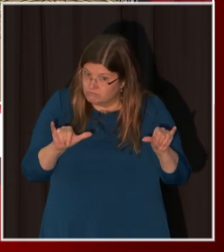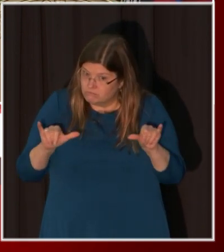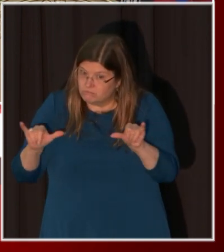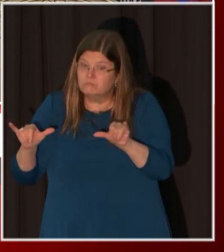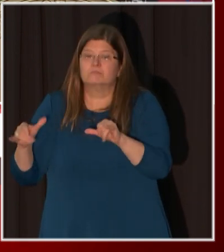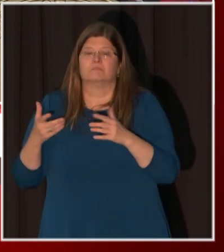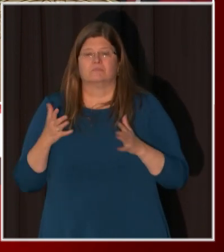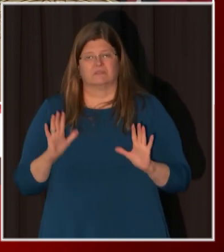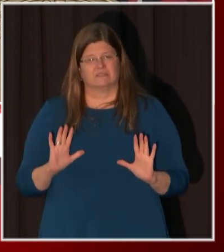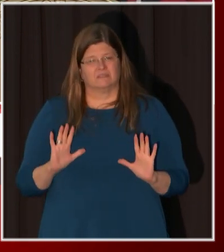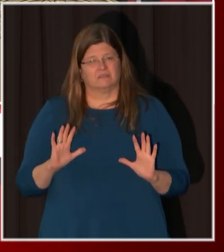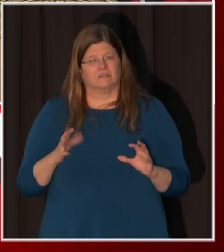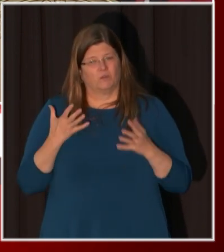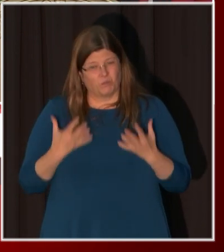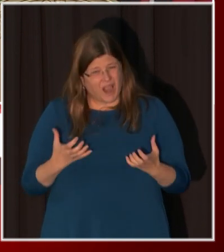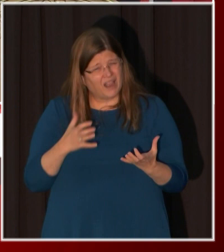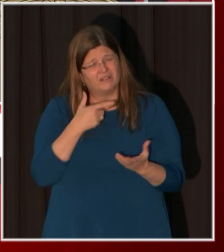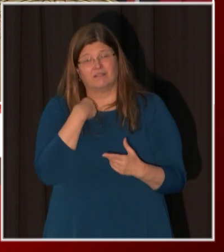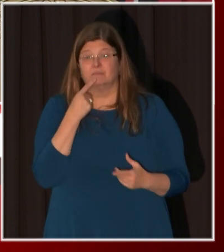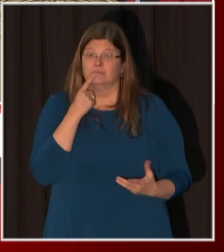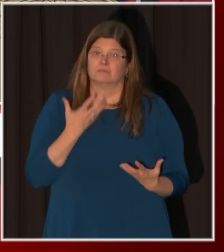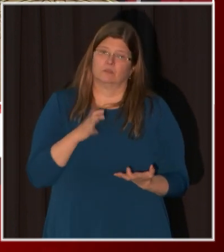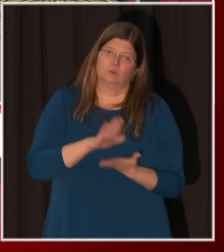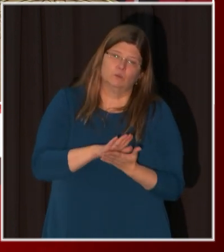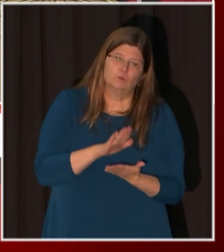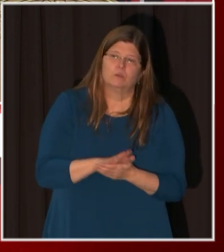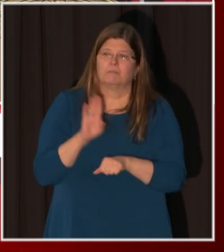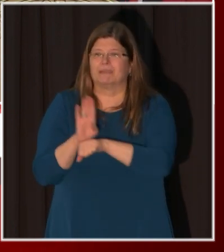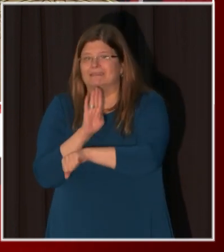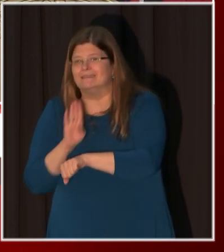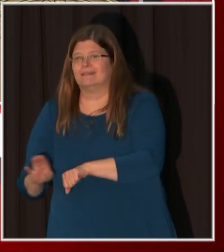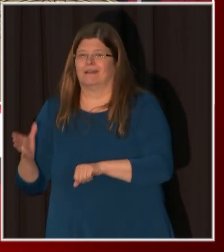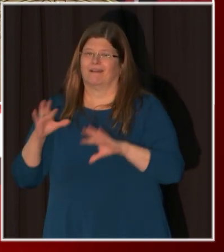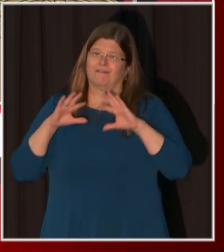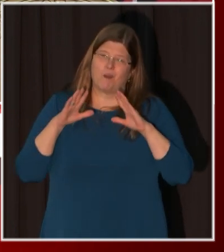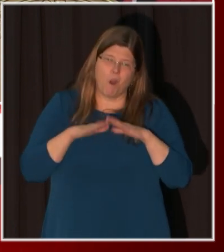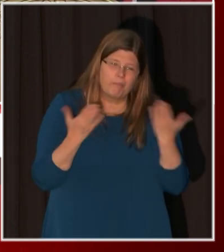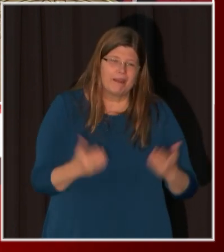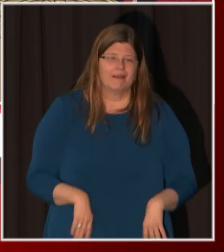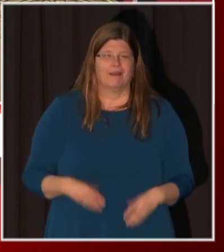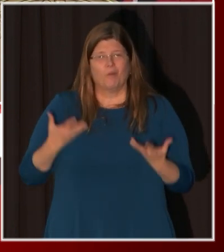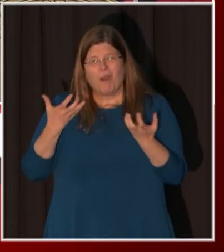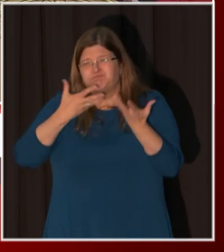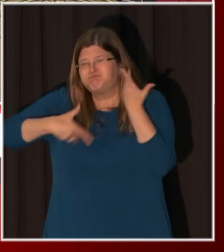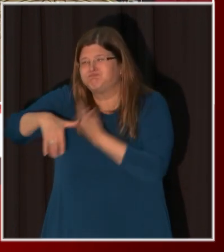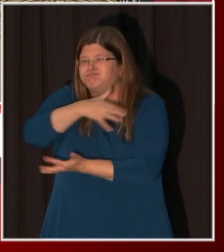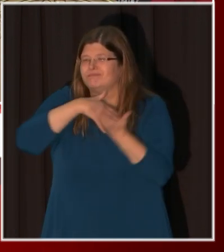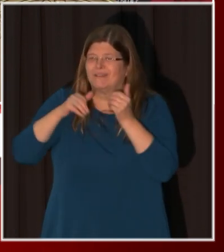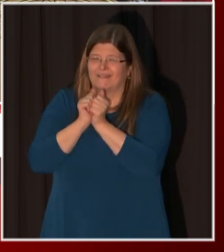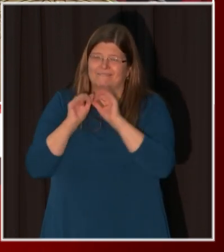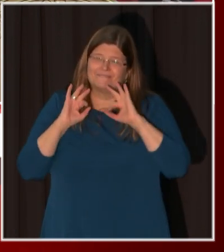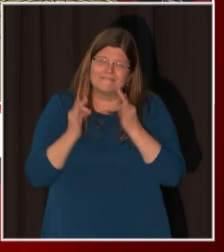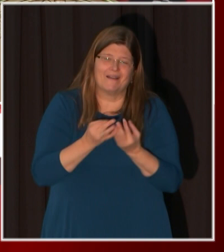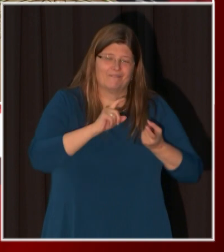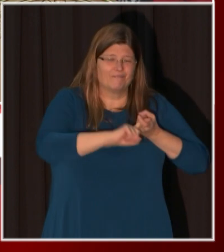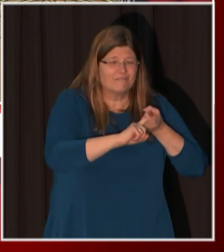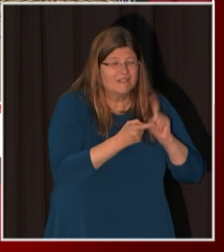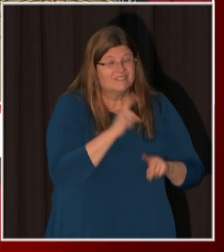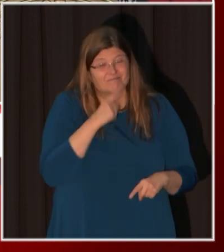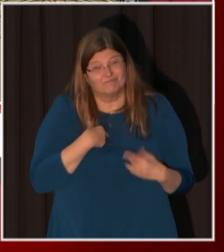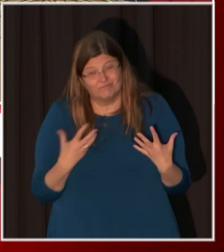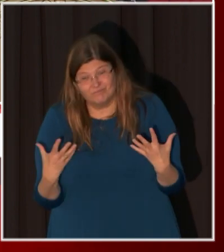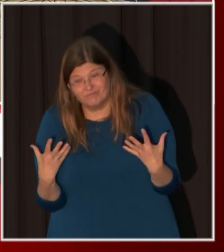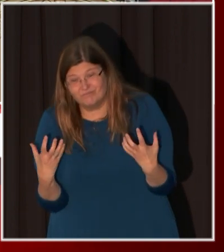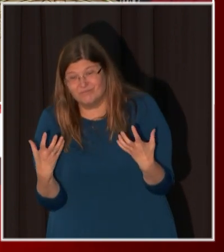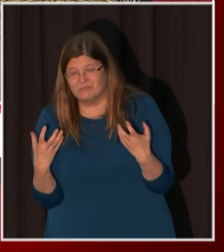our schools, our businesses, and be able to get back together with family and friends. But we are all focused